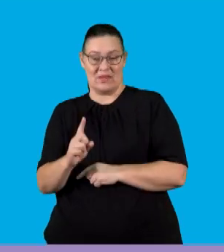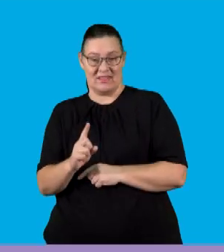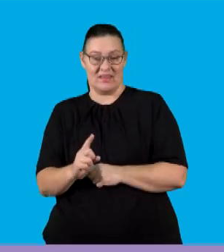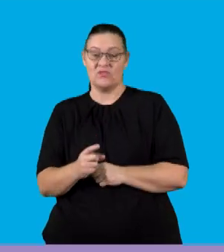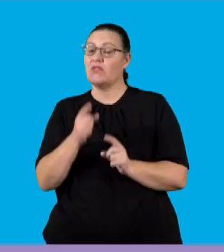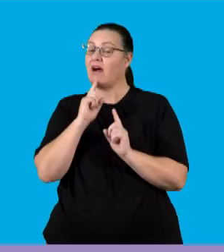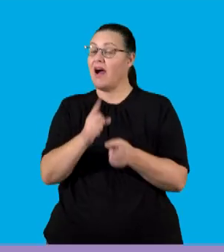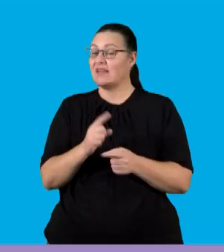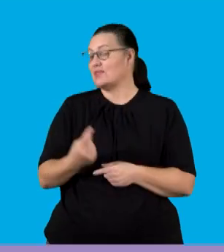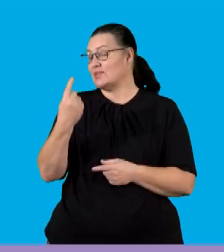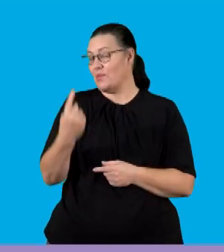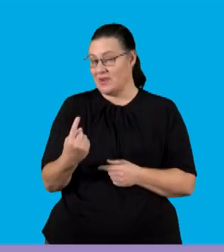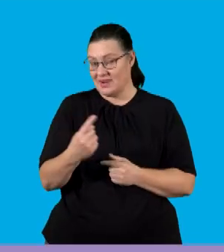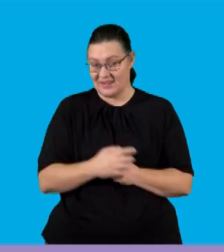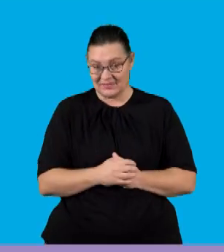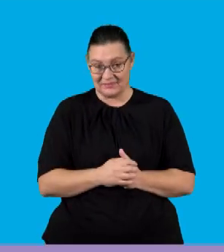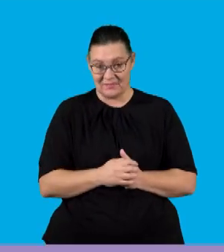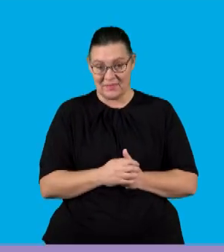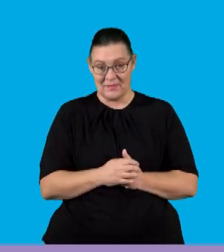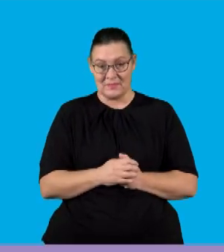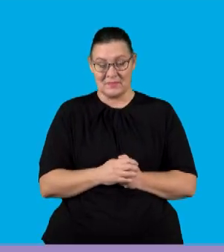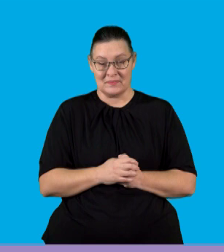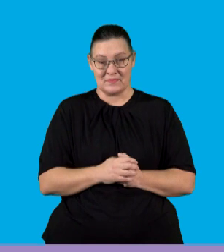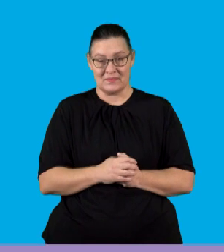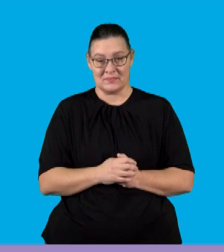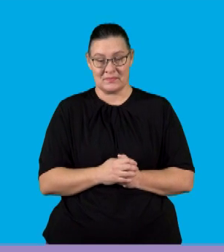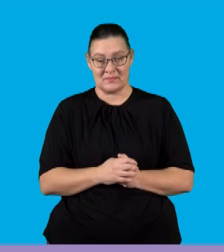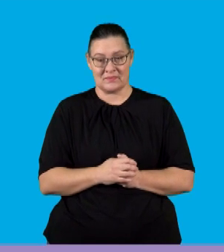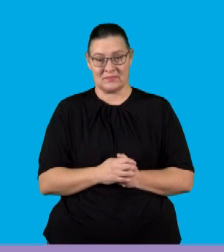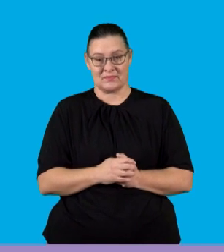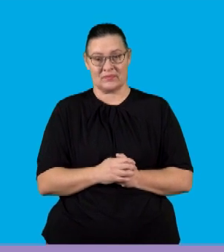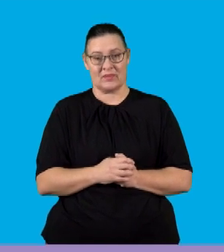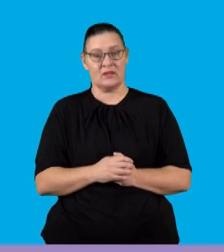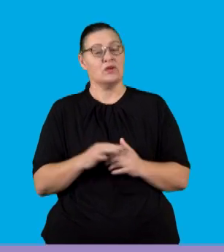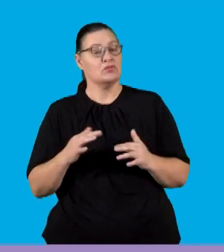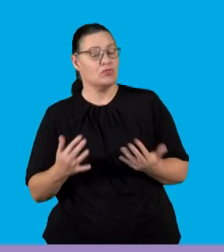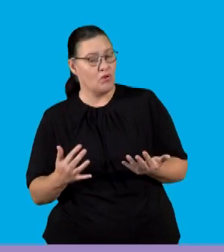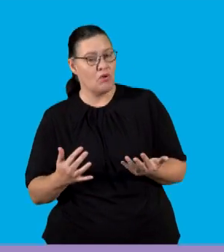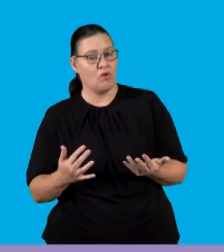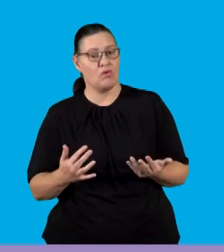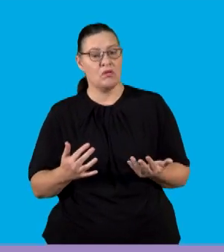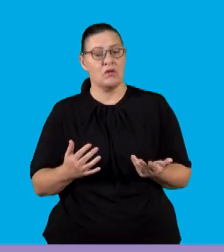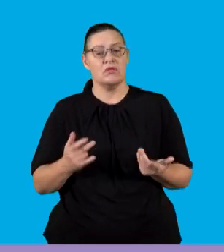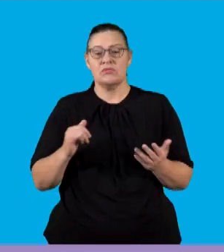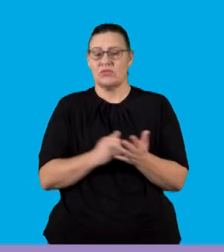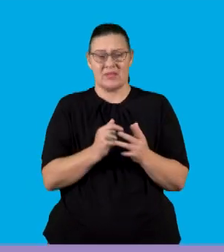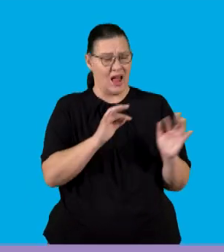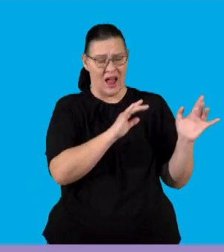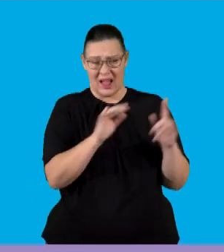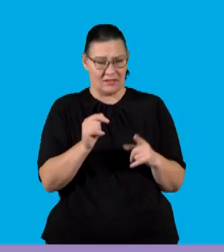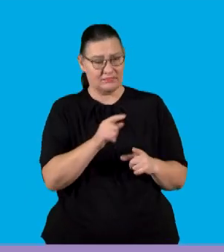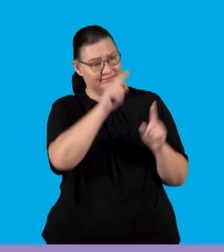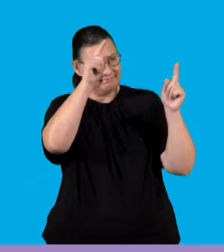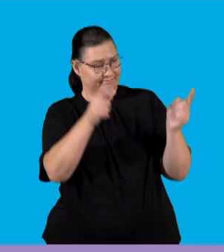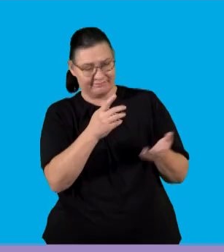1, and in the end, our answer is going to be a 1. So we could have just said this whole product is raised